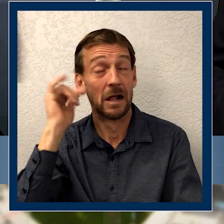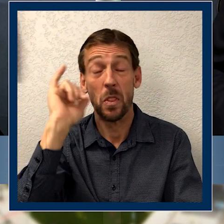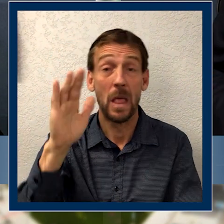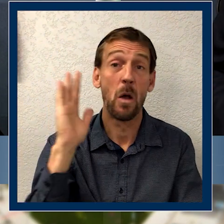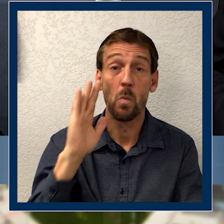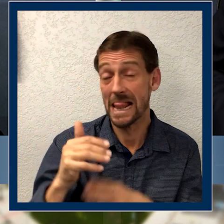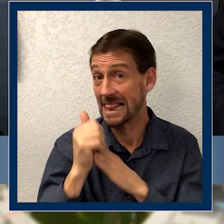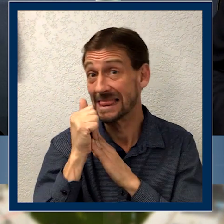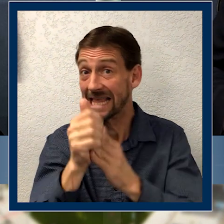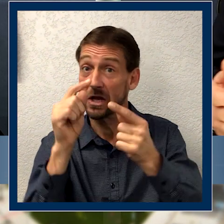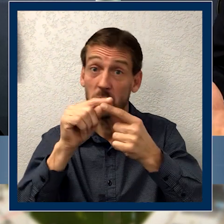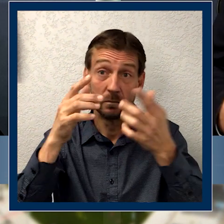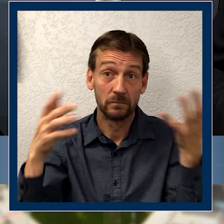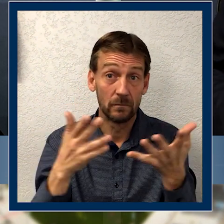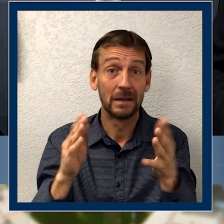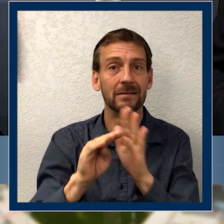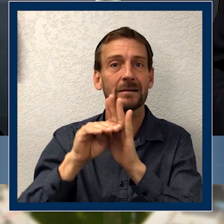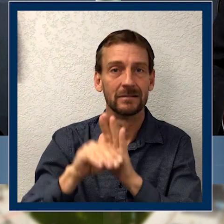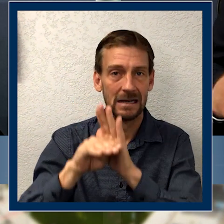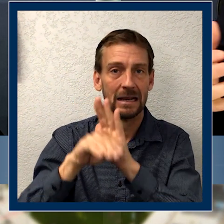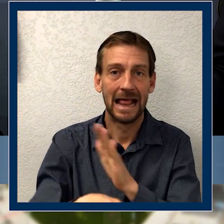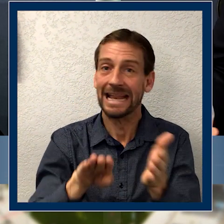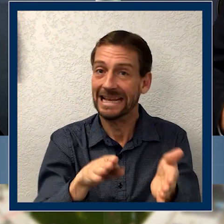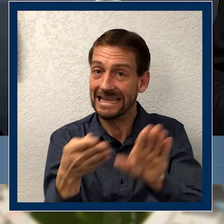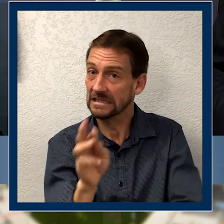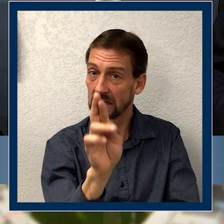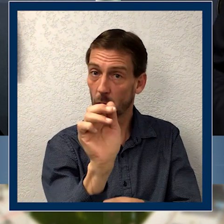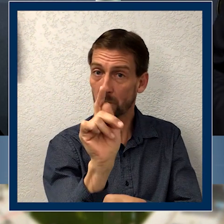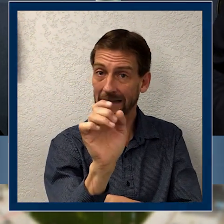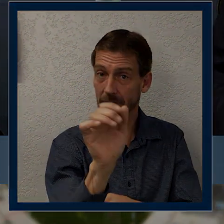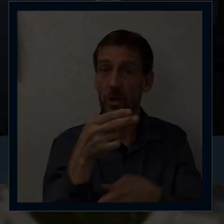leading to a declining death rate and shorter lengths of stay.